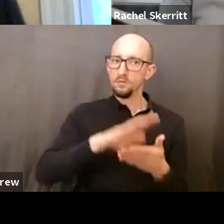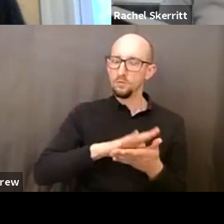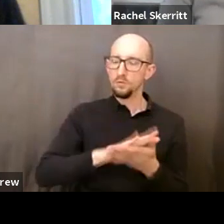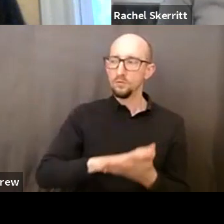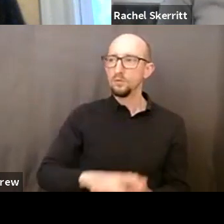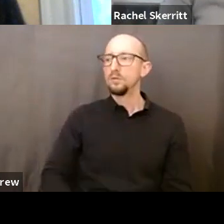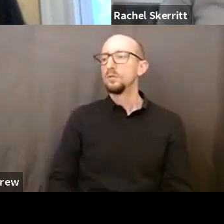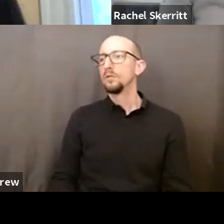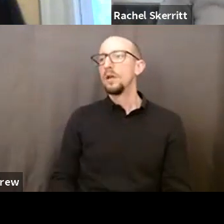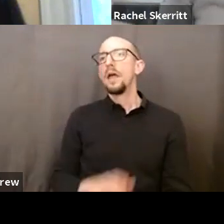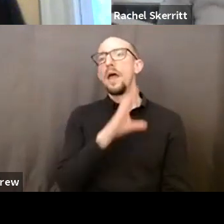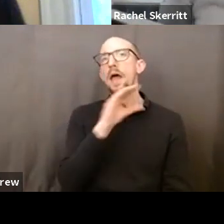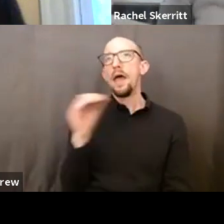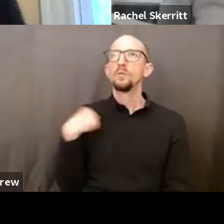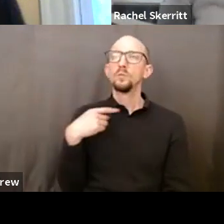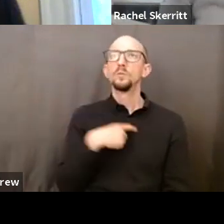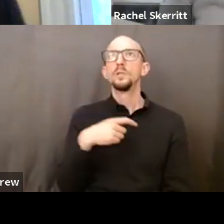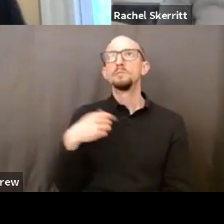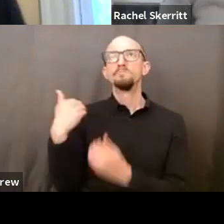to